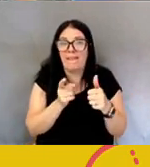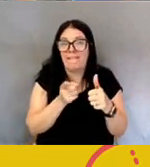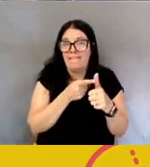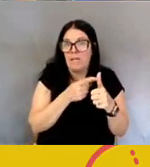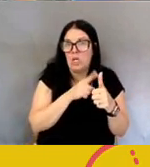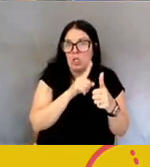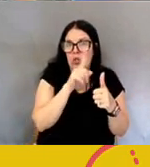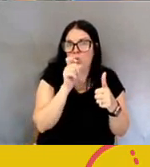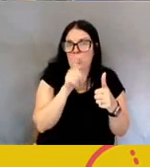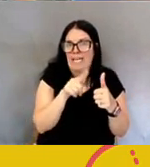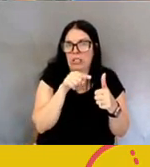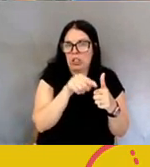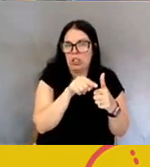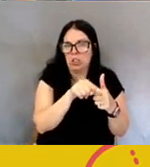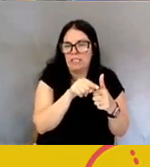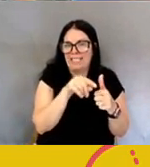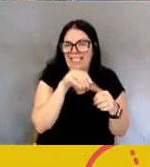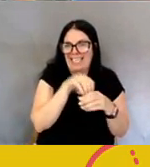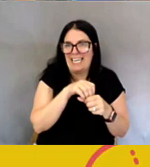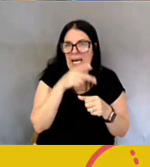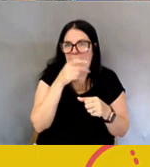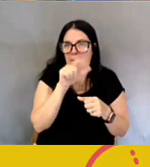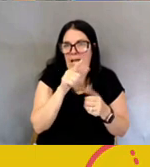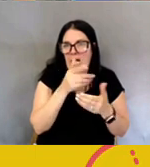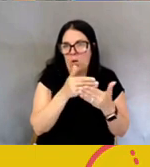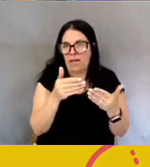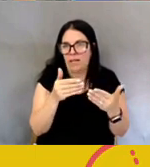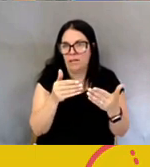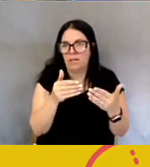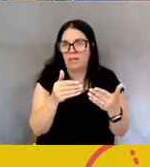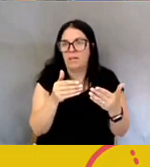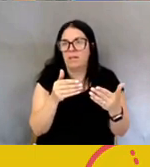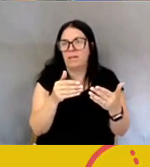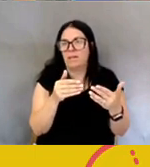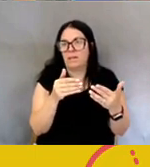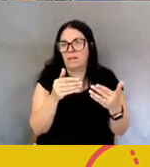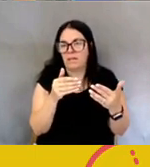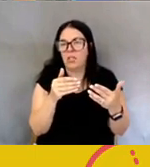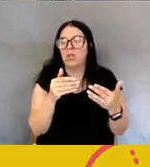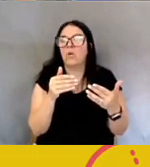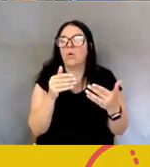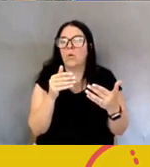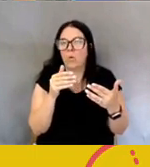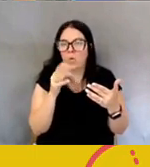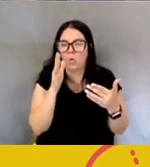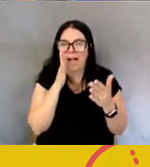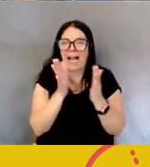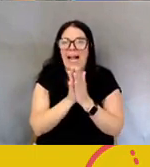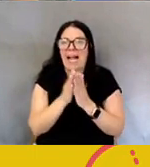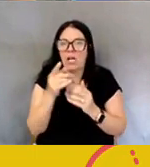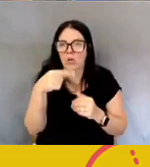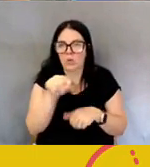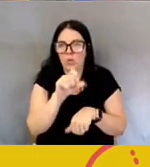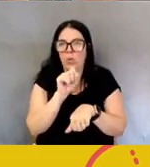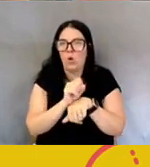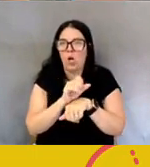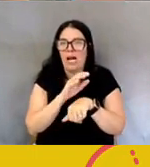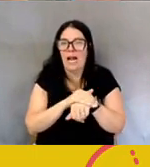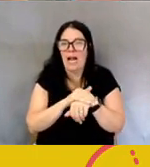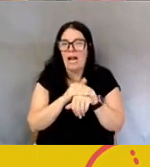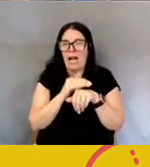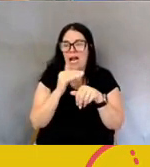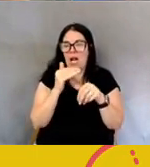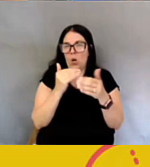in the PAL resource. We'll have you work on the very first questions of our